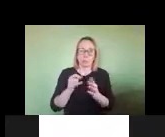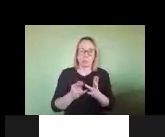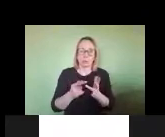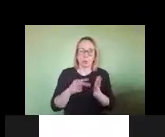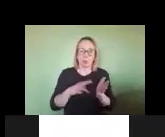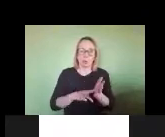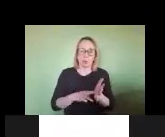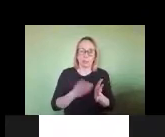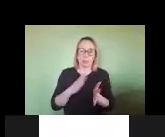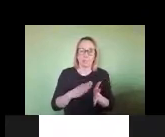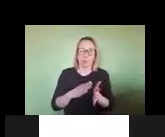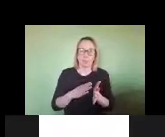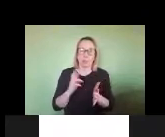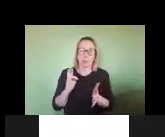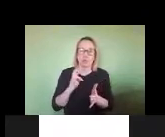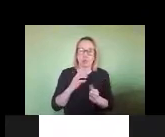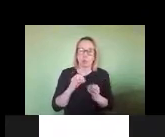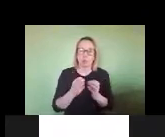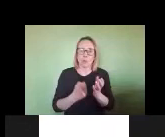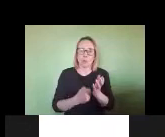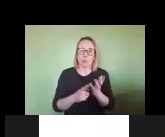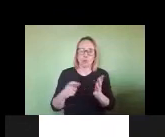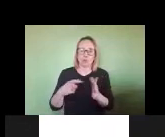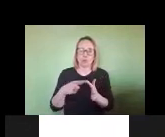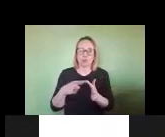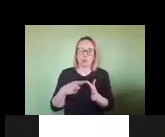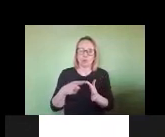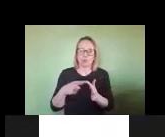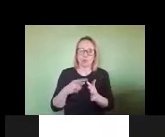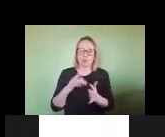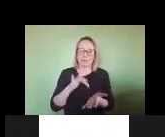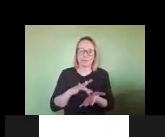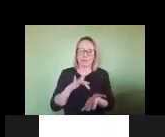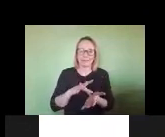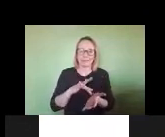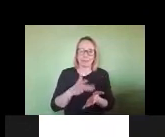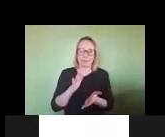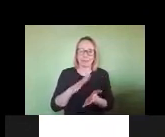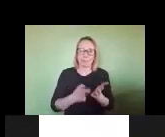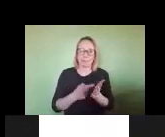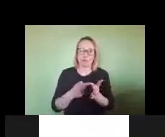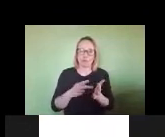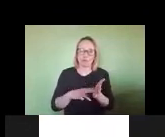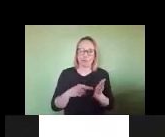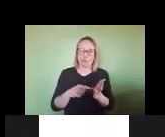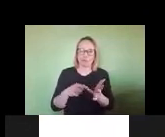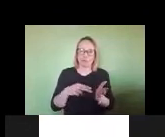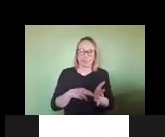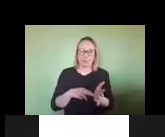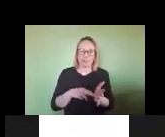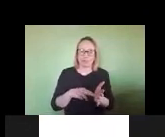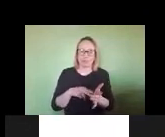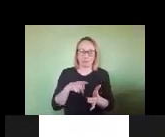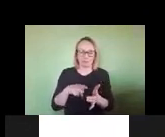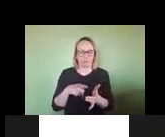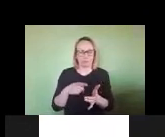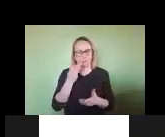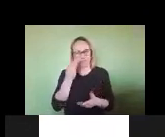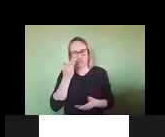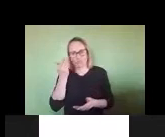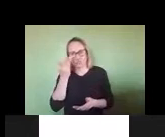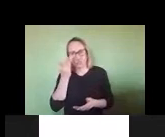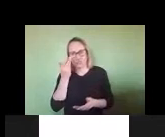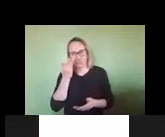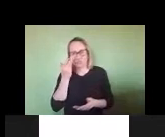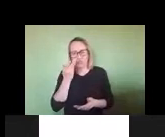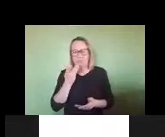Robert Bruce Centre in Renton, the railway station, and he came on and he gave us a wee talk on that as